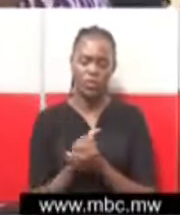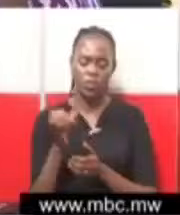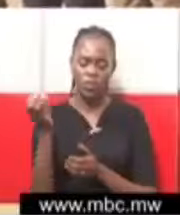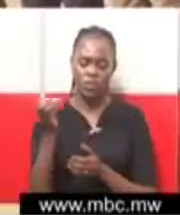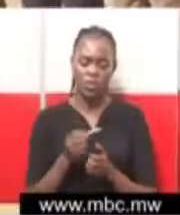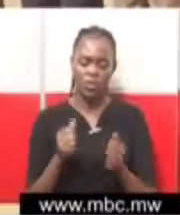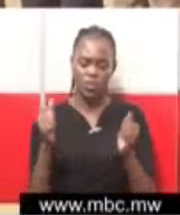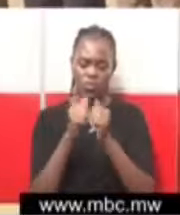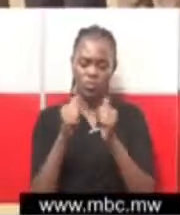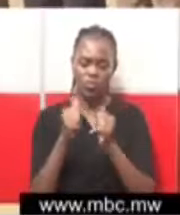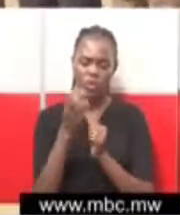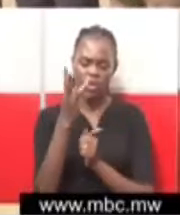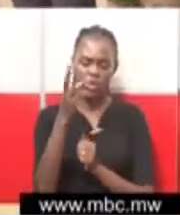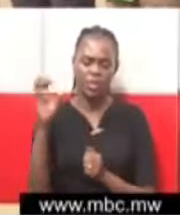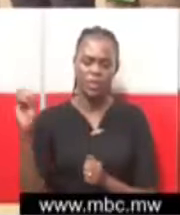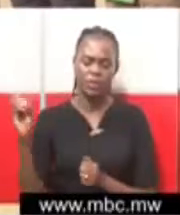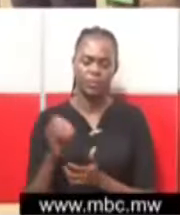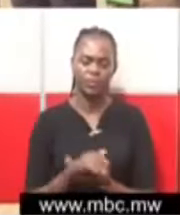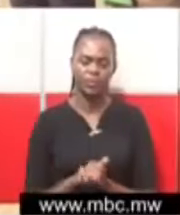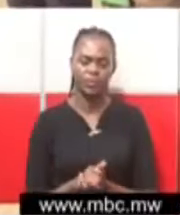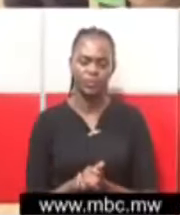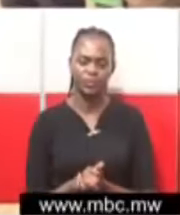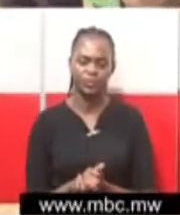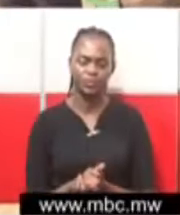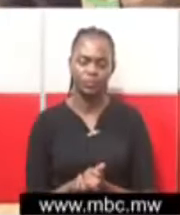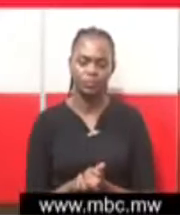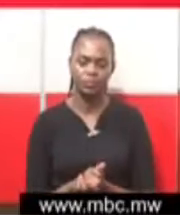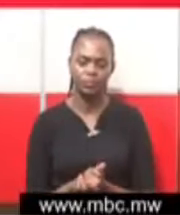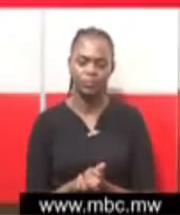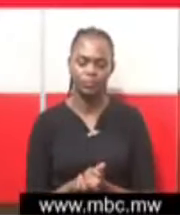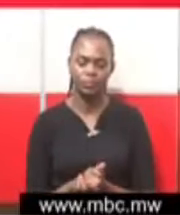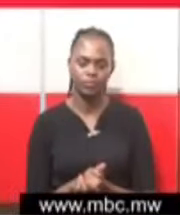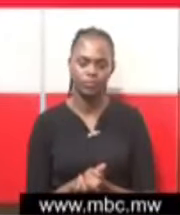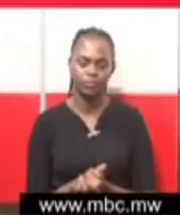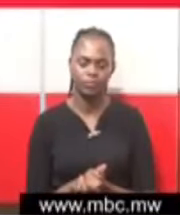2030. Margaret Mabando, MBC News, Deza.